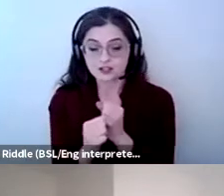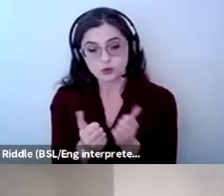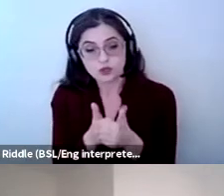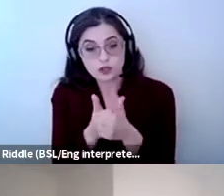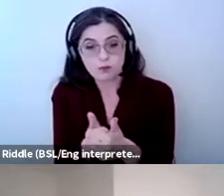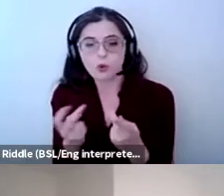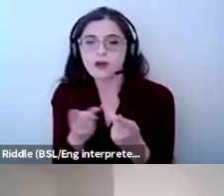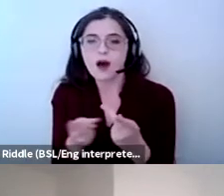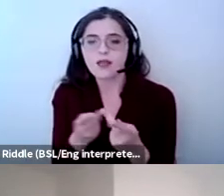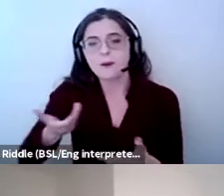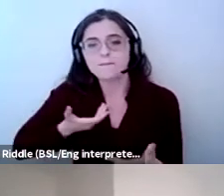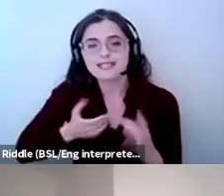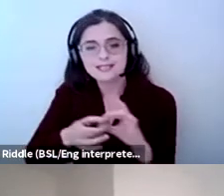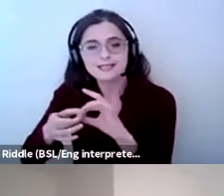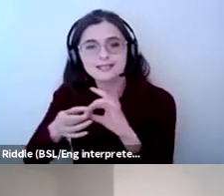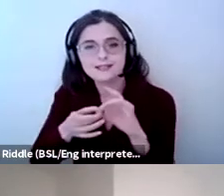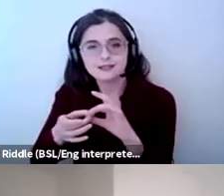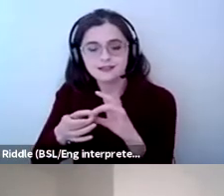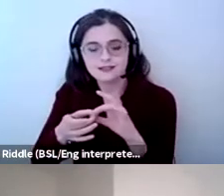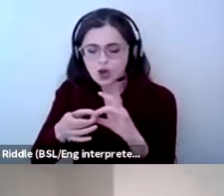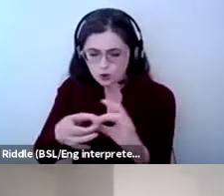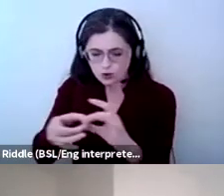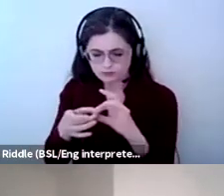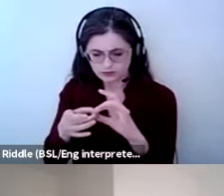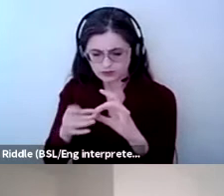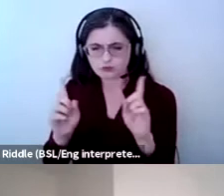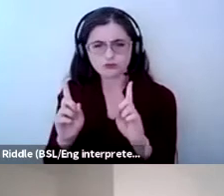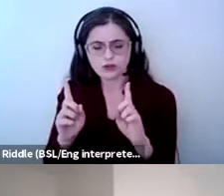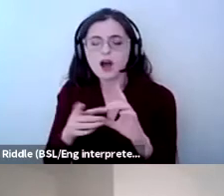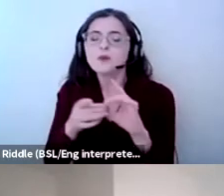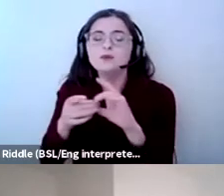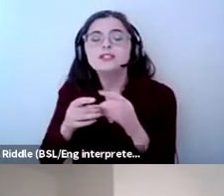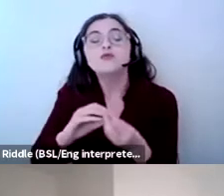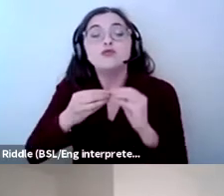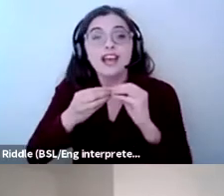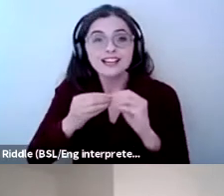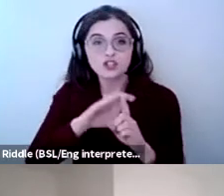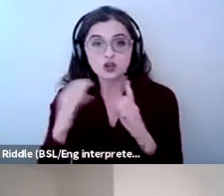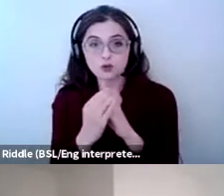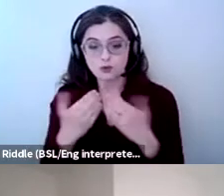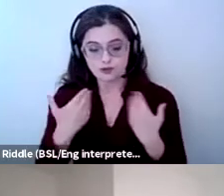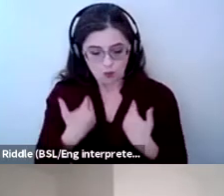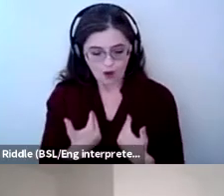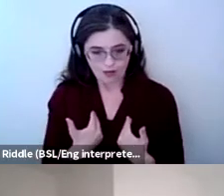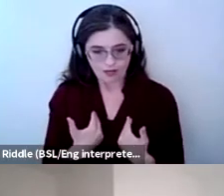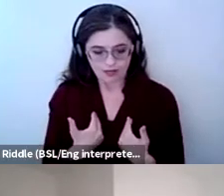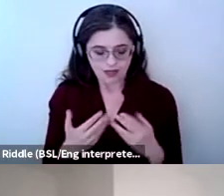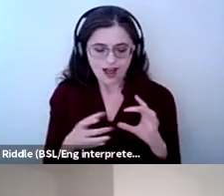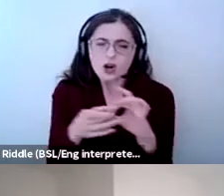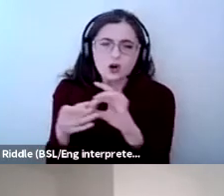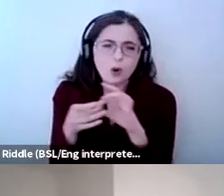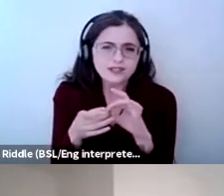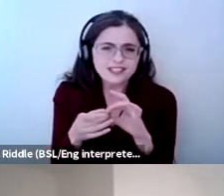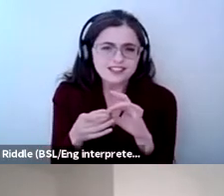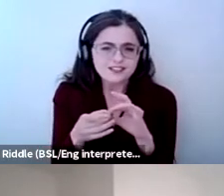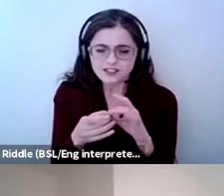In other words, cooperatives create community wealth. Cooperatives are also an international movement